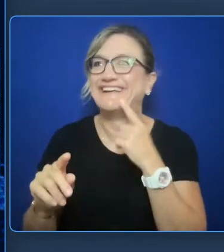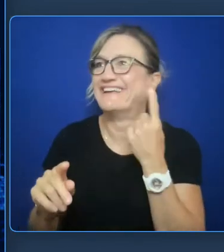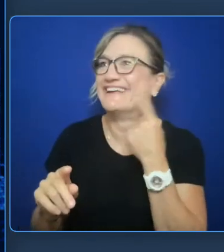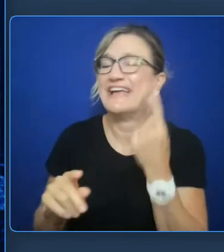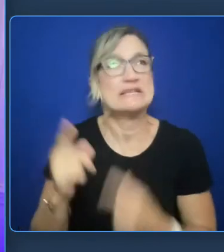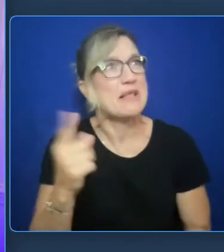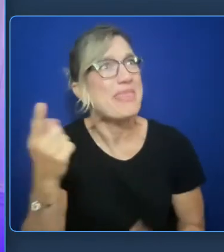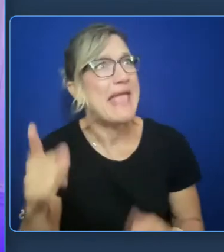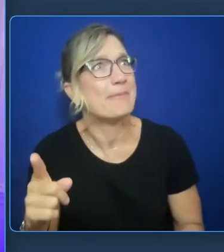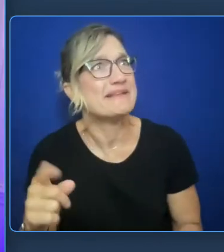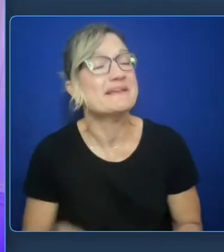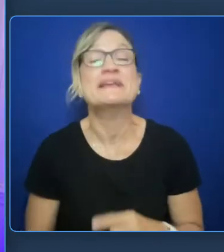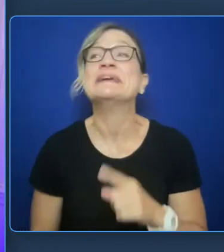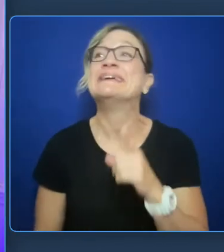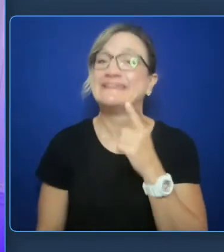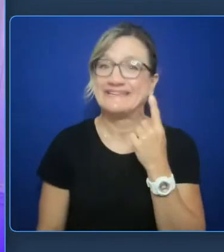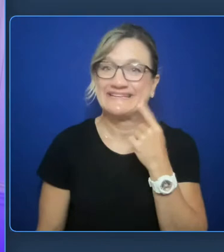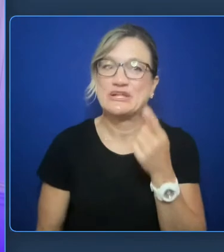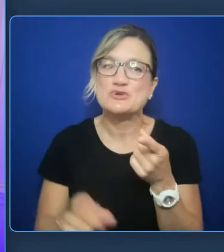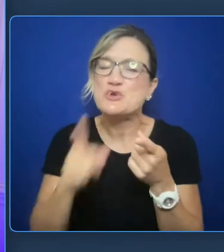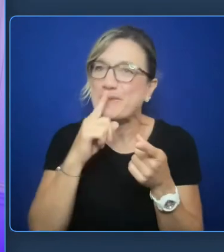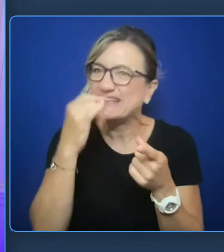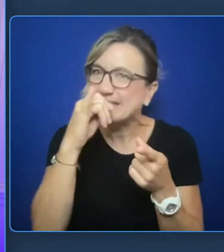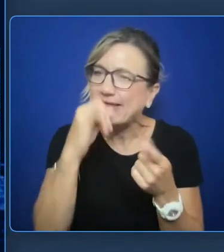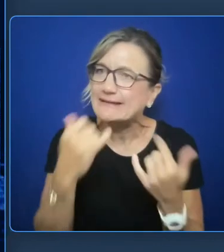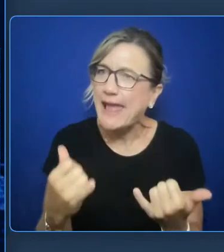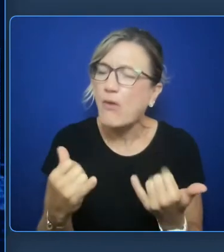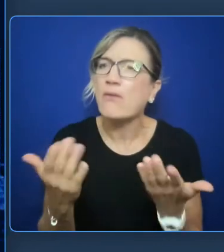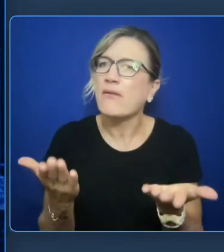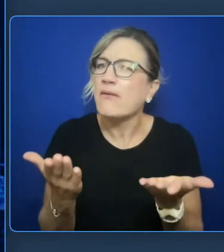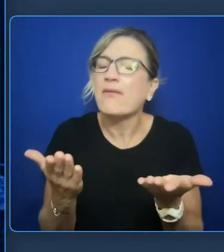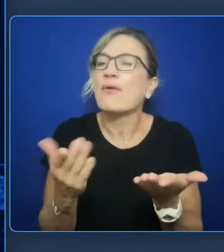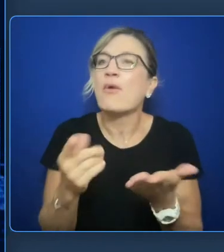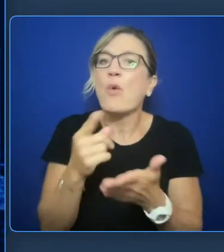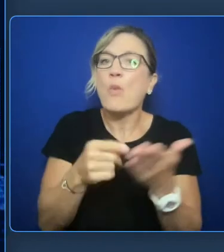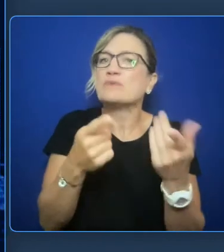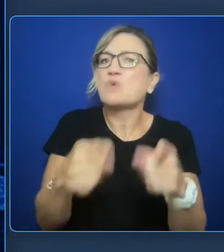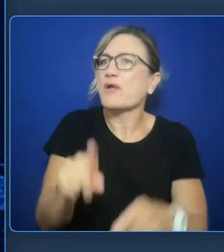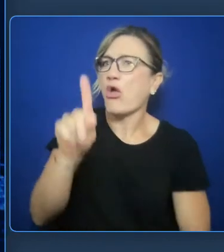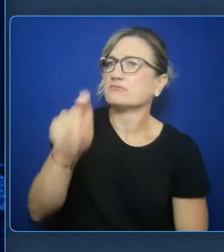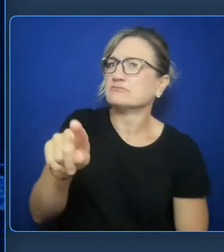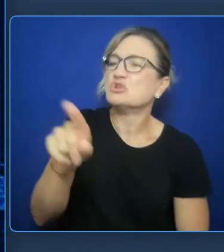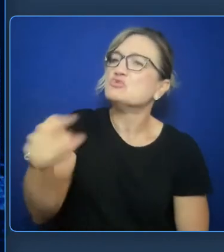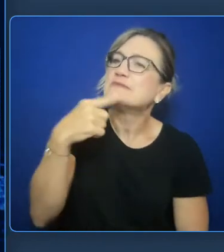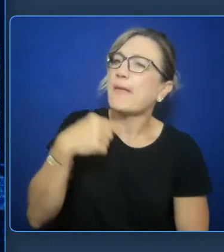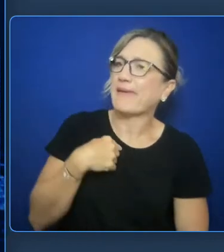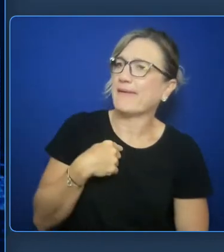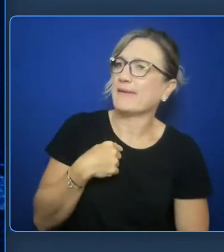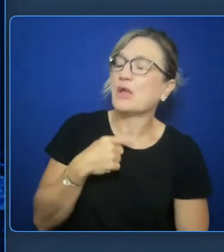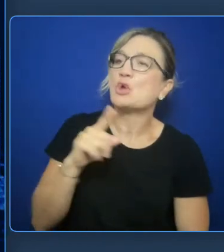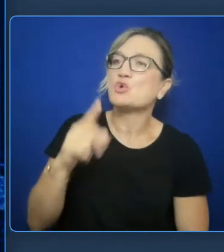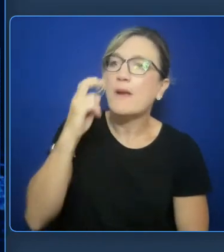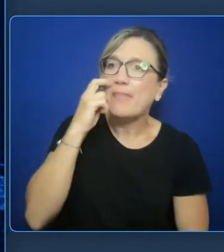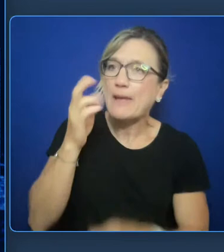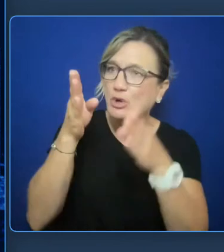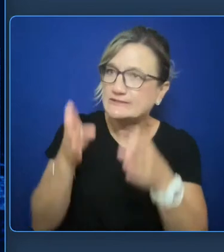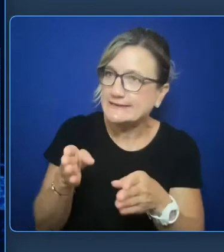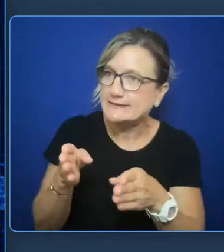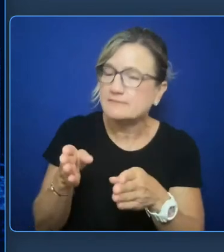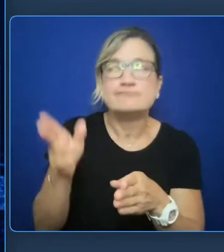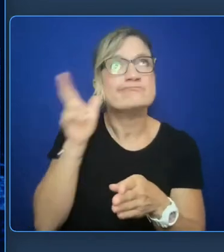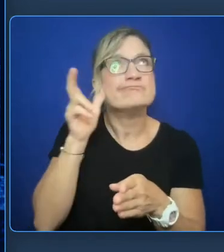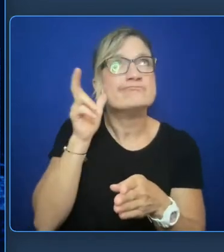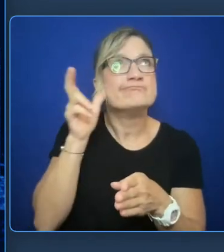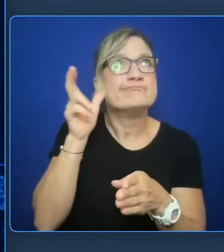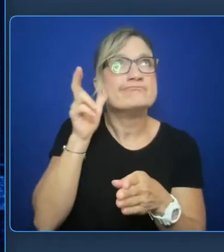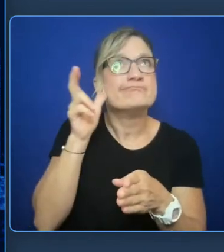Something happened. Well, come on. Now you're being silly now. Come on. Now what was going on? Tell me what was going on. You're a blind person and